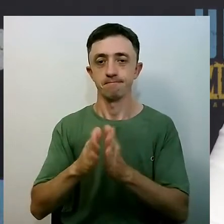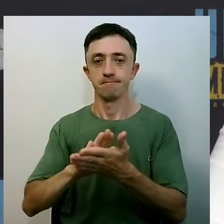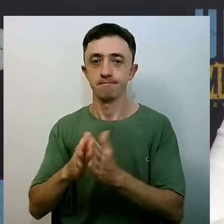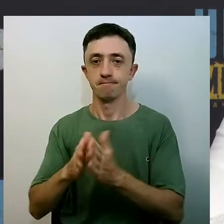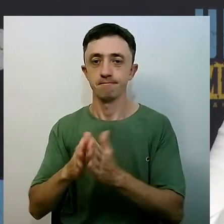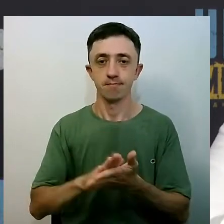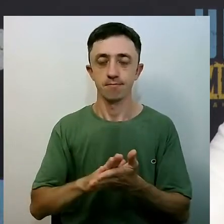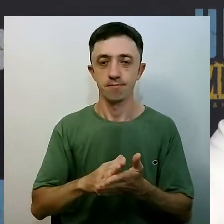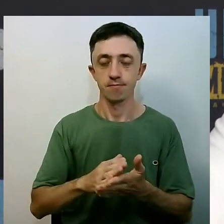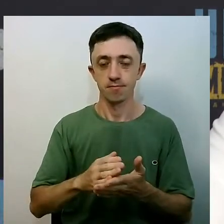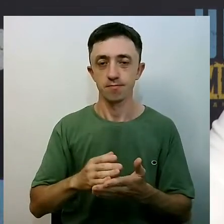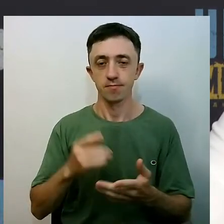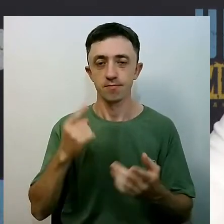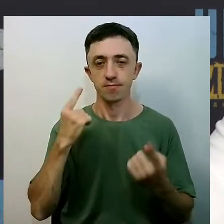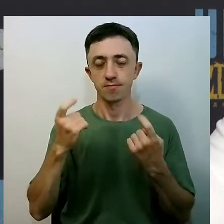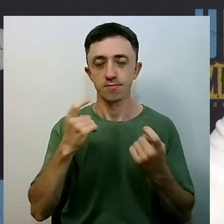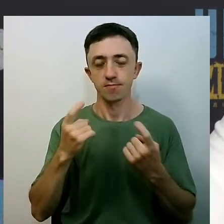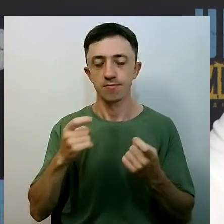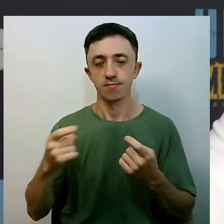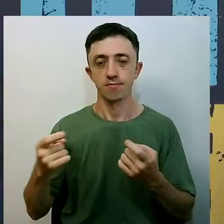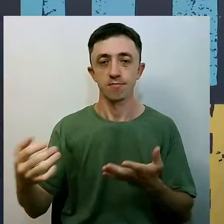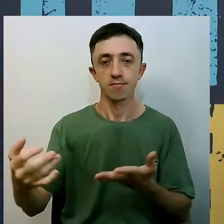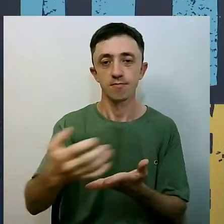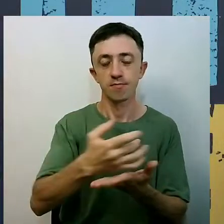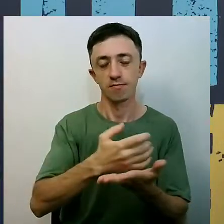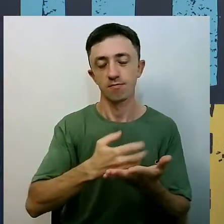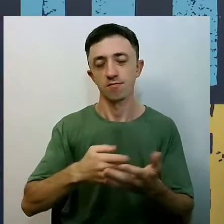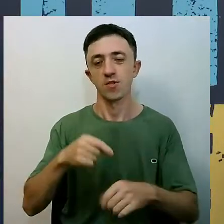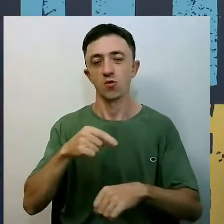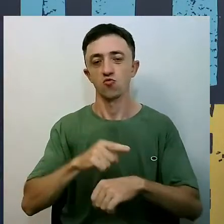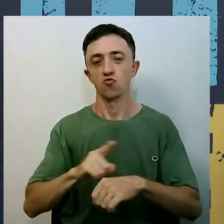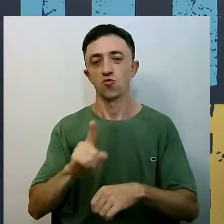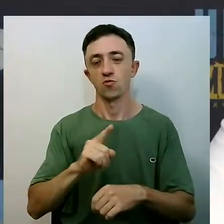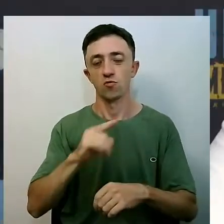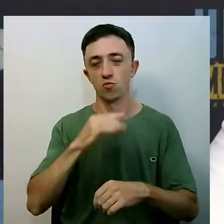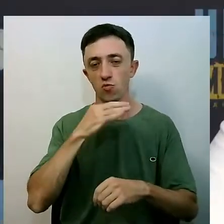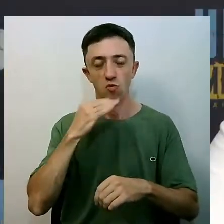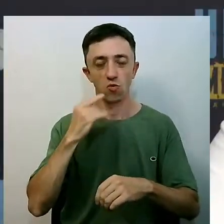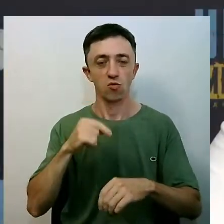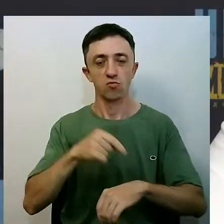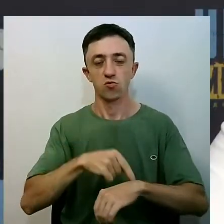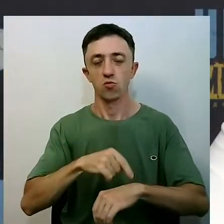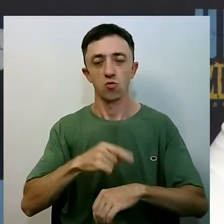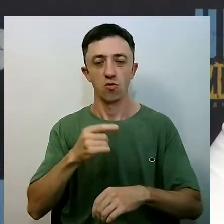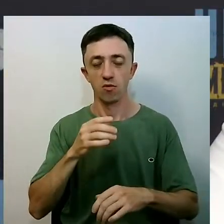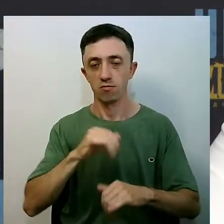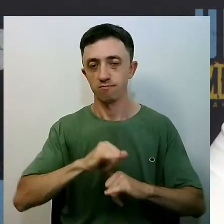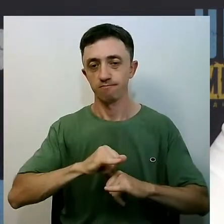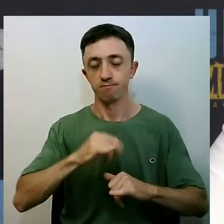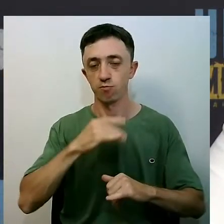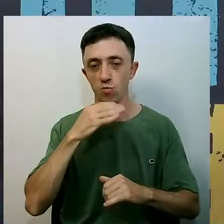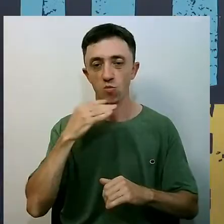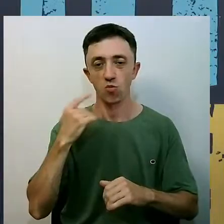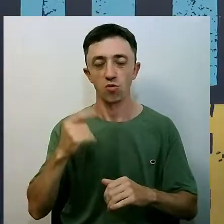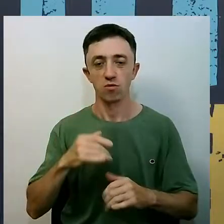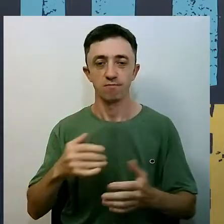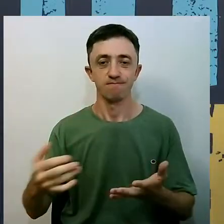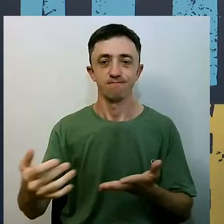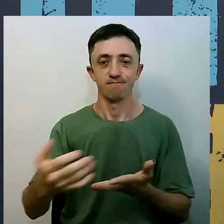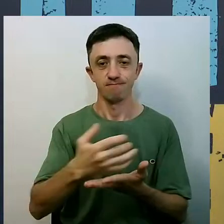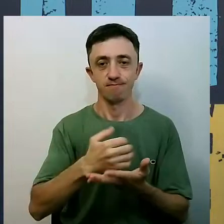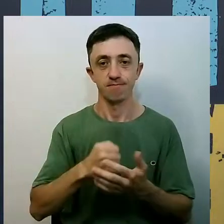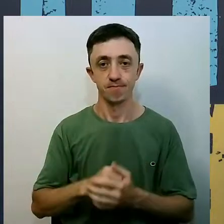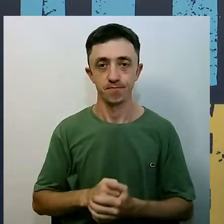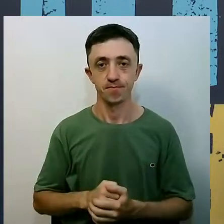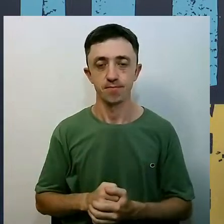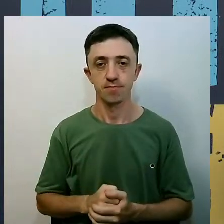They agree everything, but they just need to collect data. So it is not that they are reluctant to agree, but it's